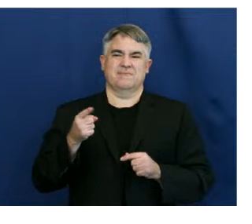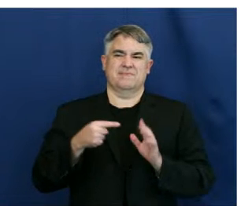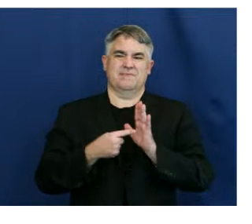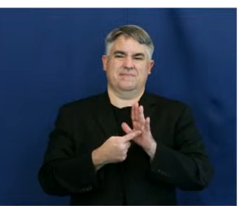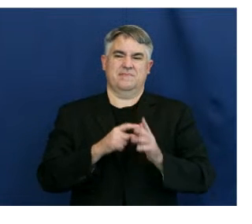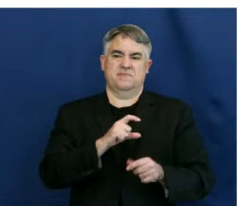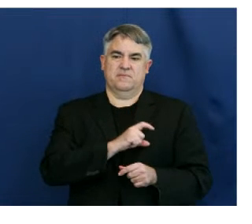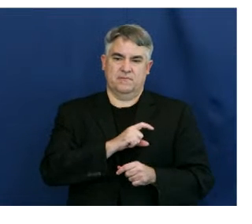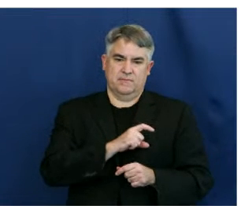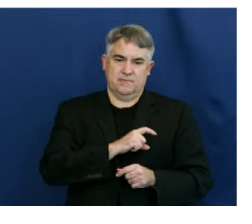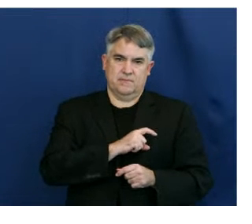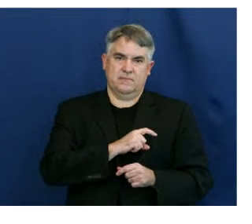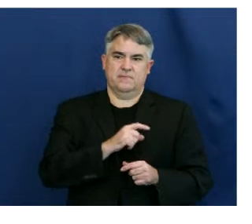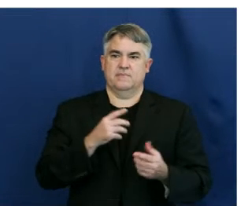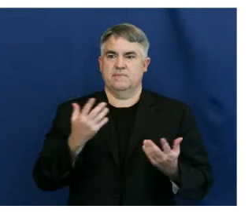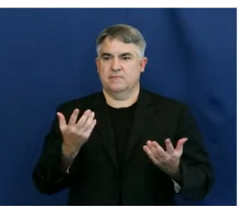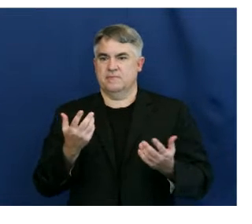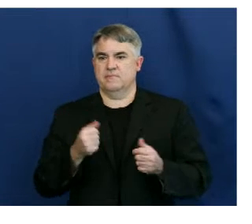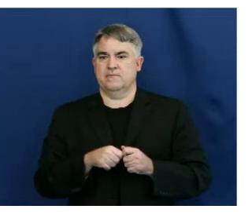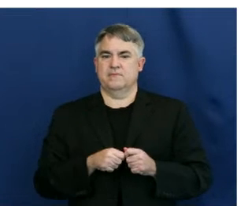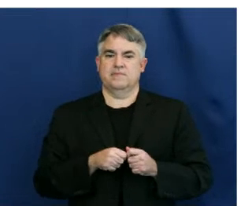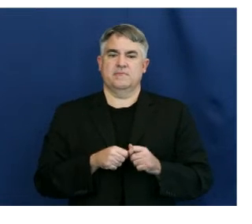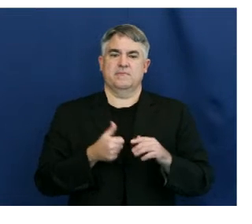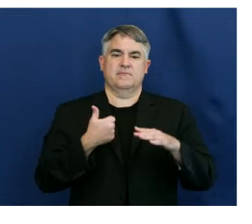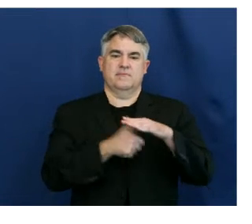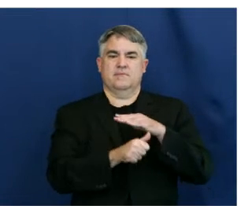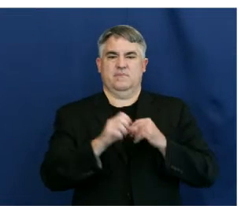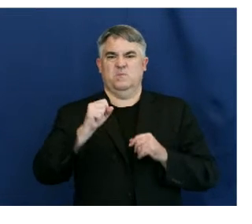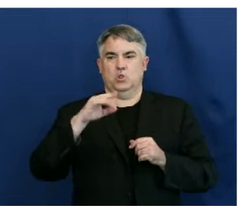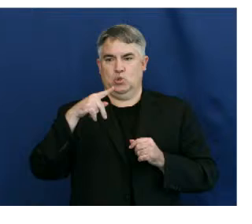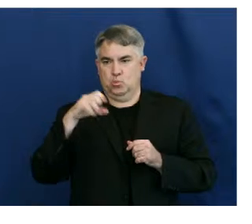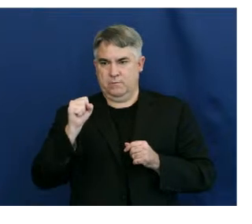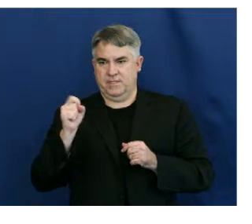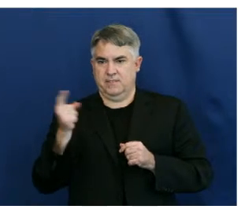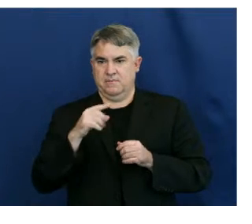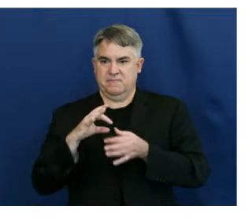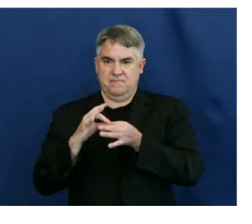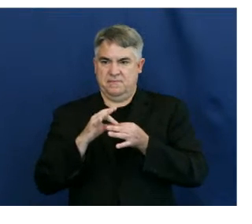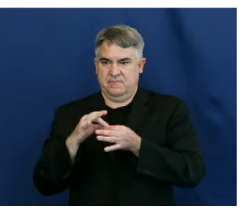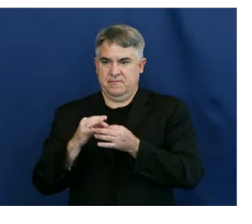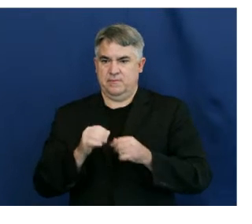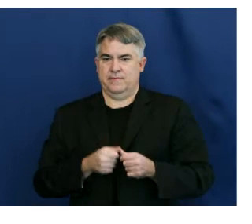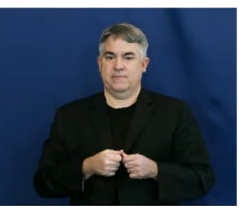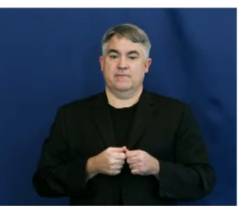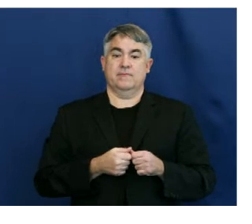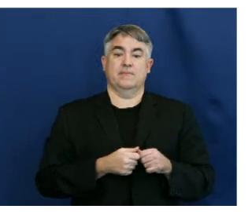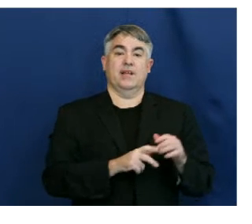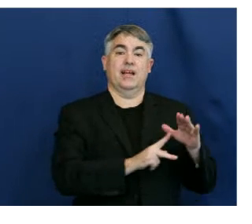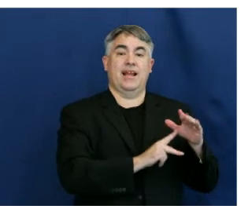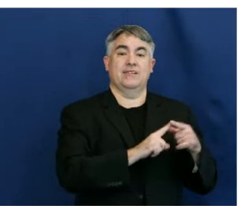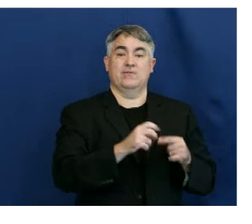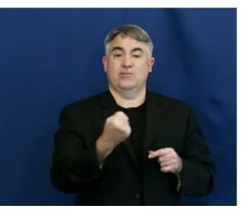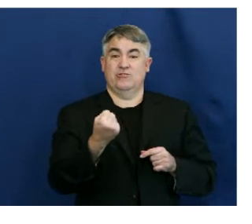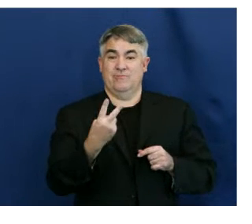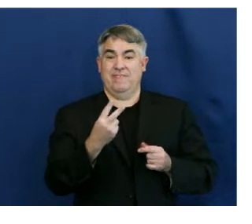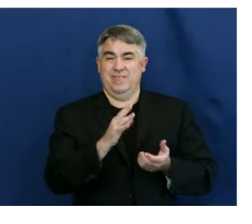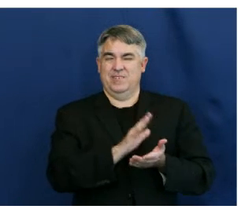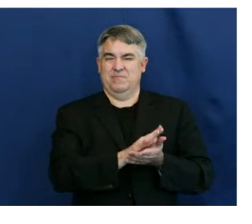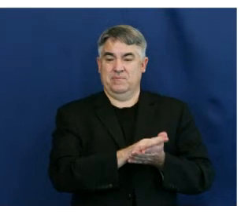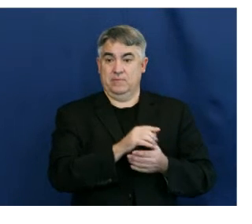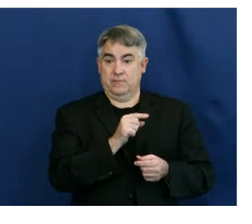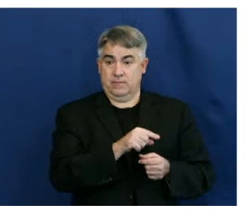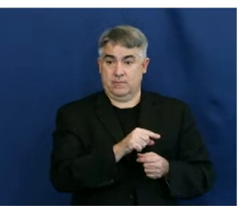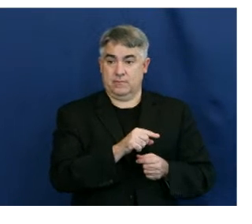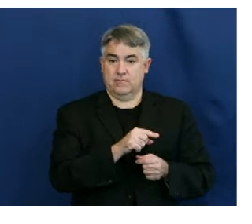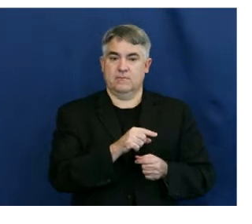is being aided and assisted by Scripps Health. K through 12, TK through 12 only is being administered by San Diego County